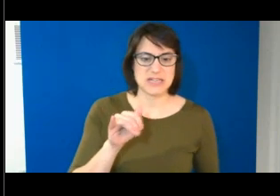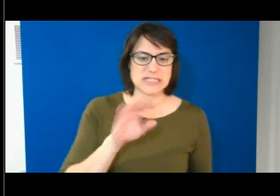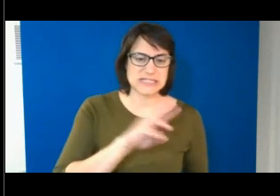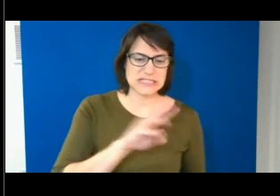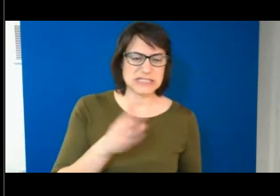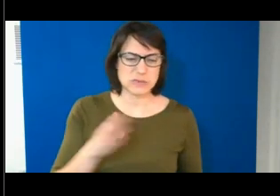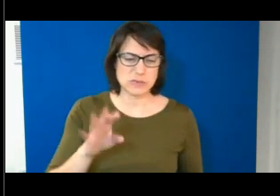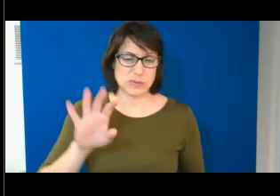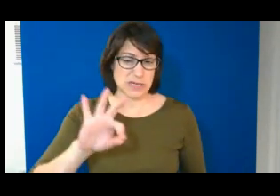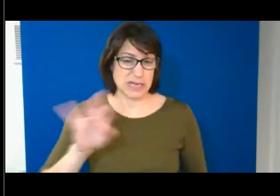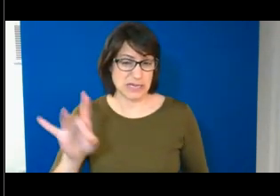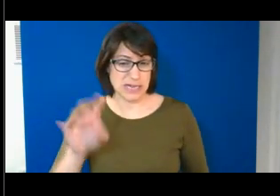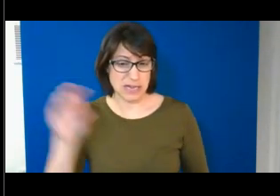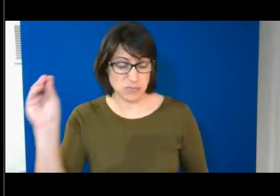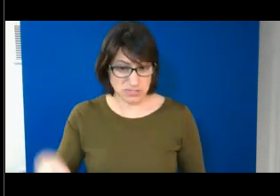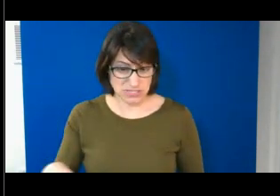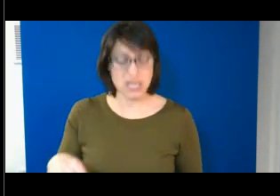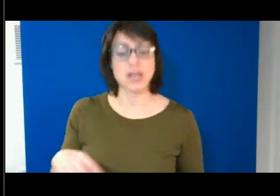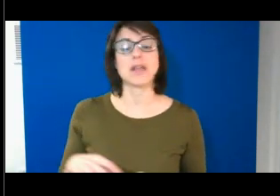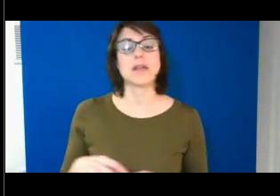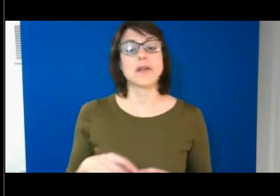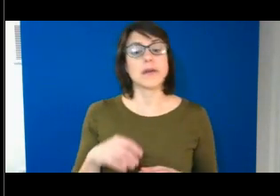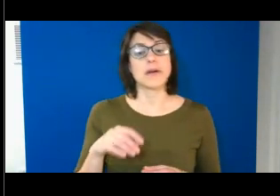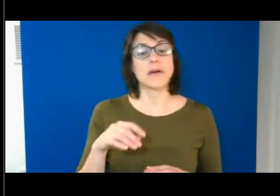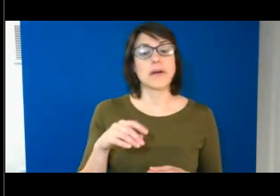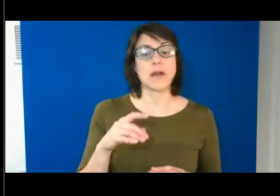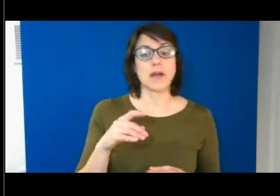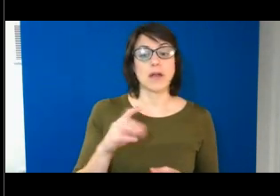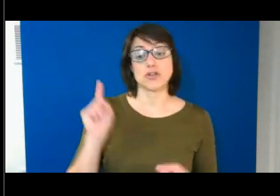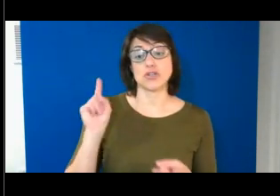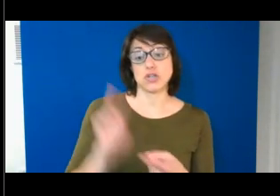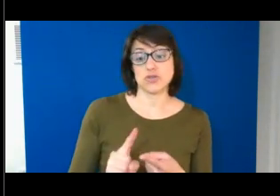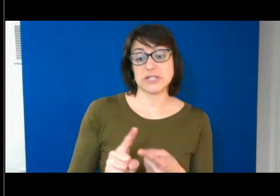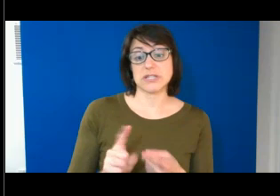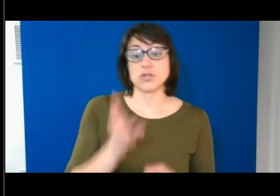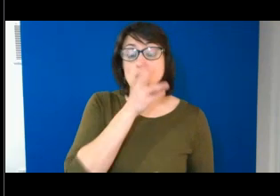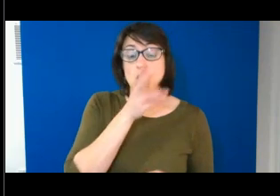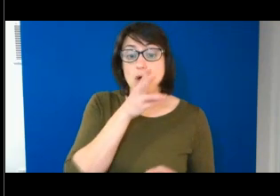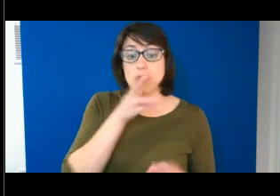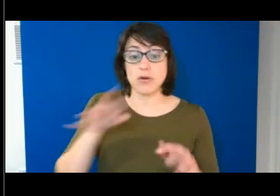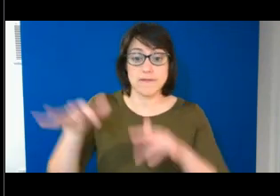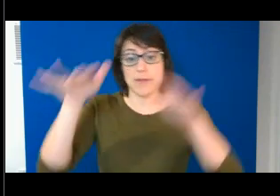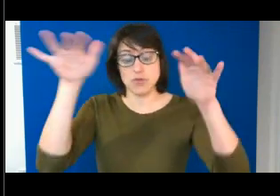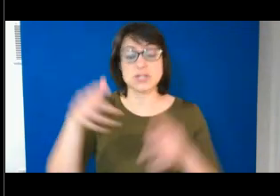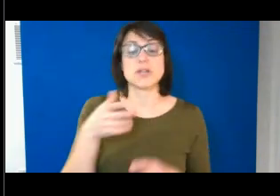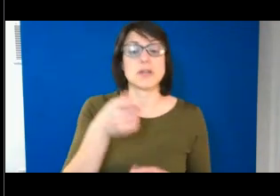actually legally required when you're fumigating your field, especially for a conventional strawberry field.